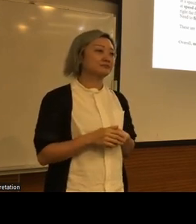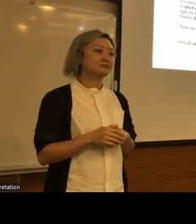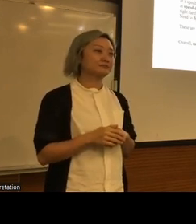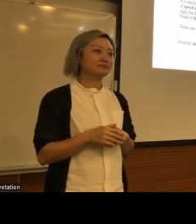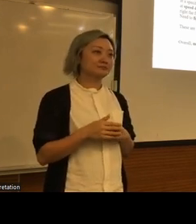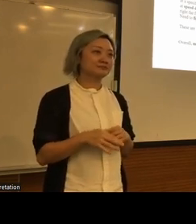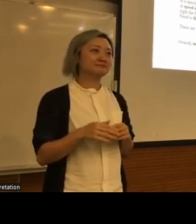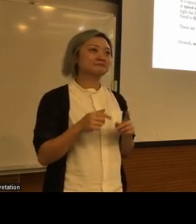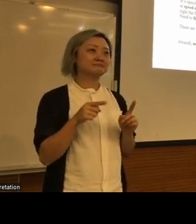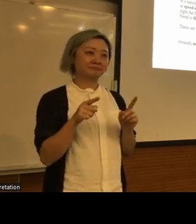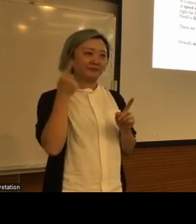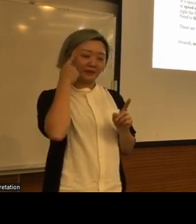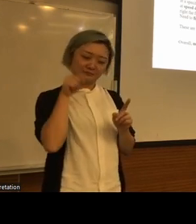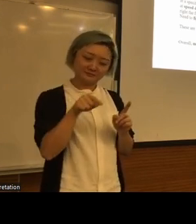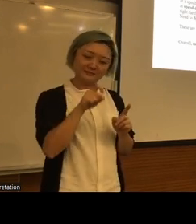on the head